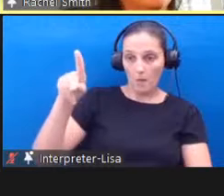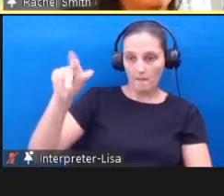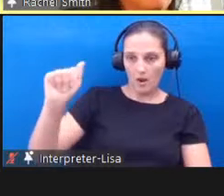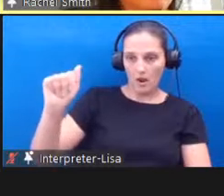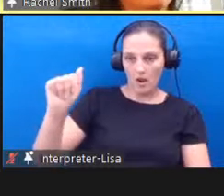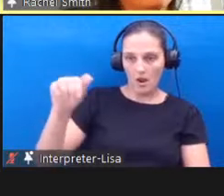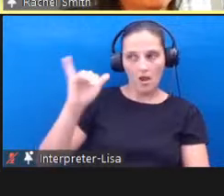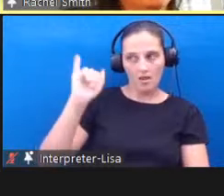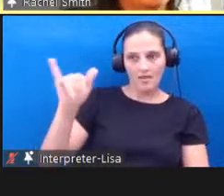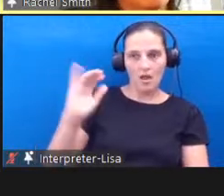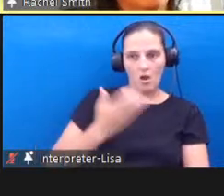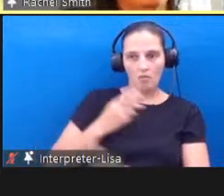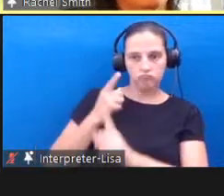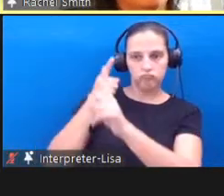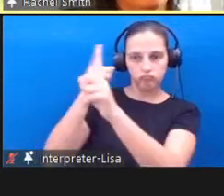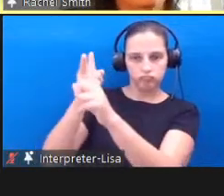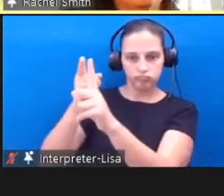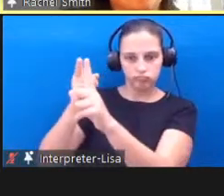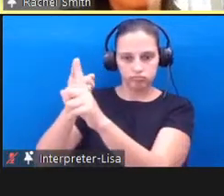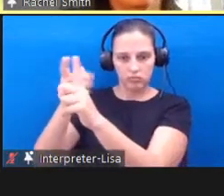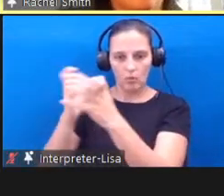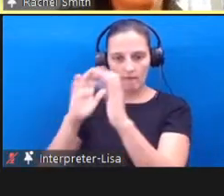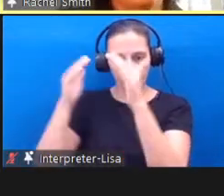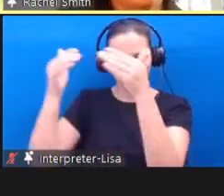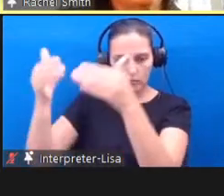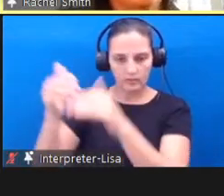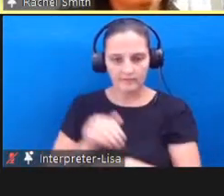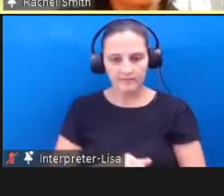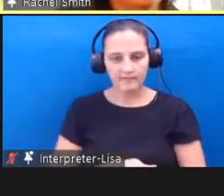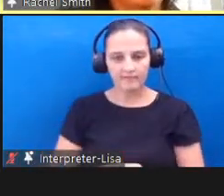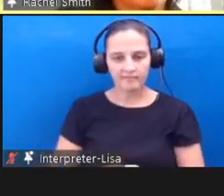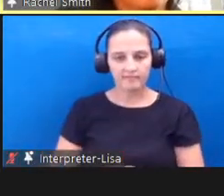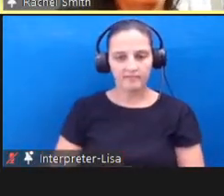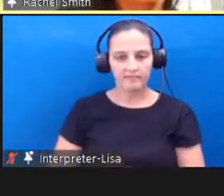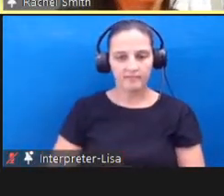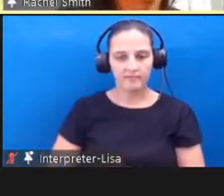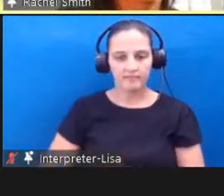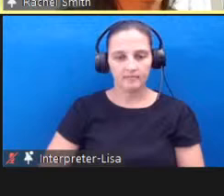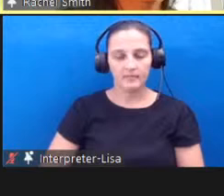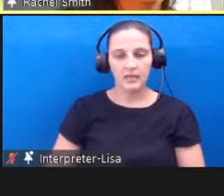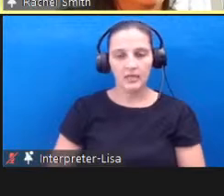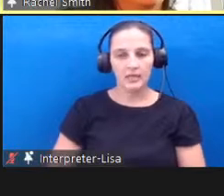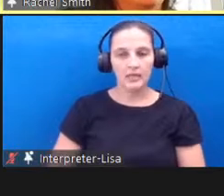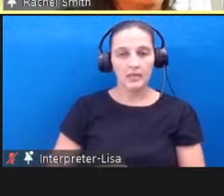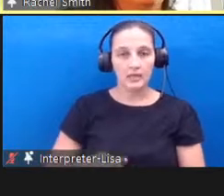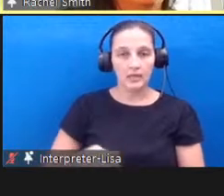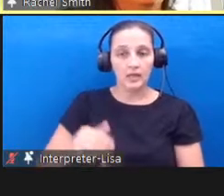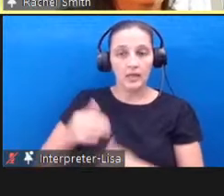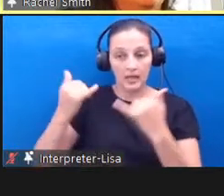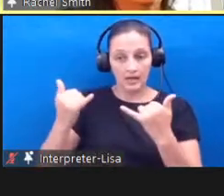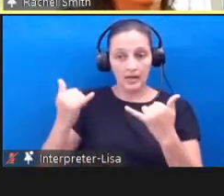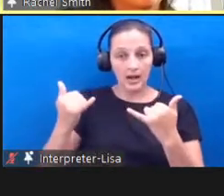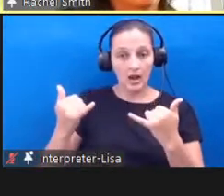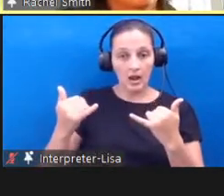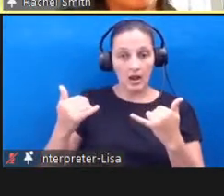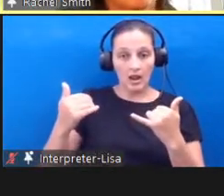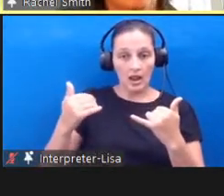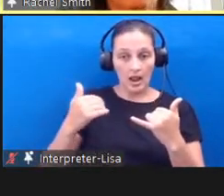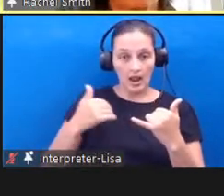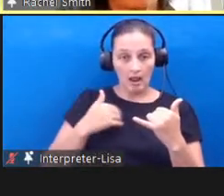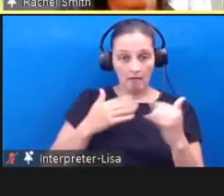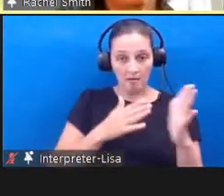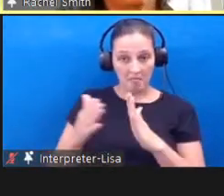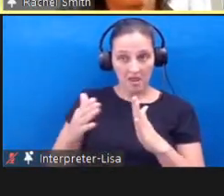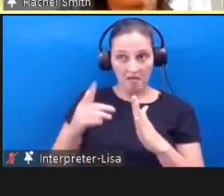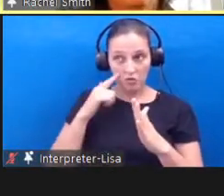that we want to focus on next. And there is a mission now going to Europa in this